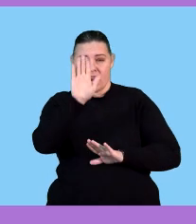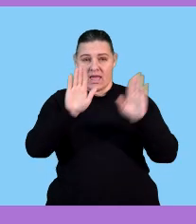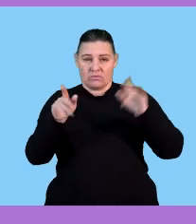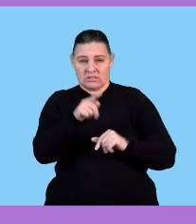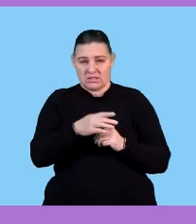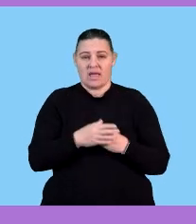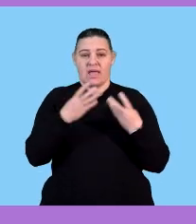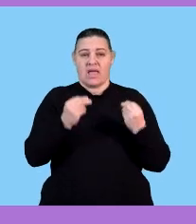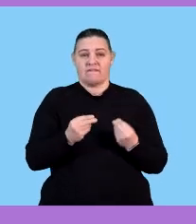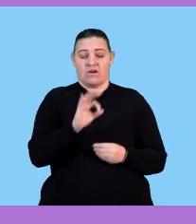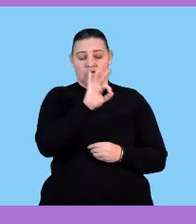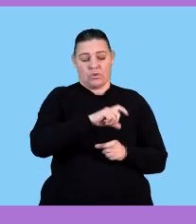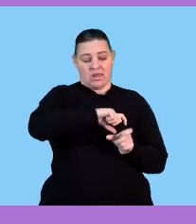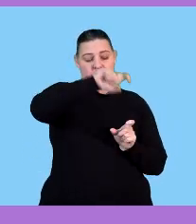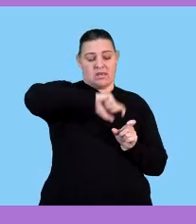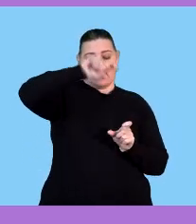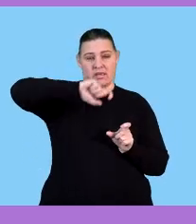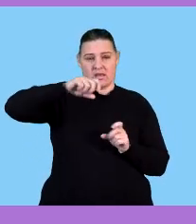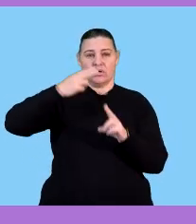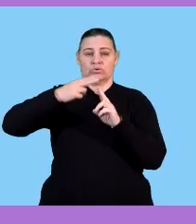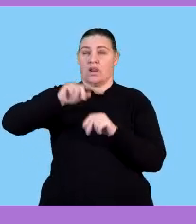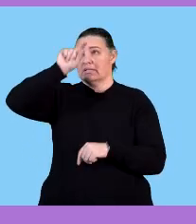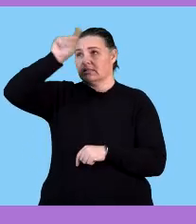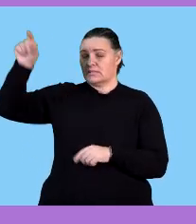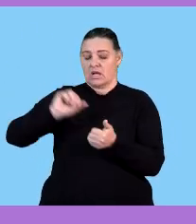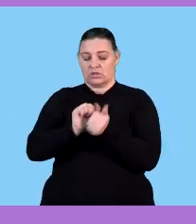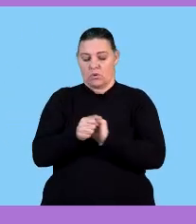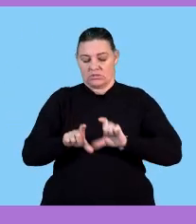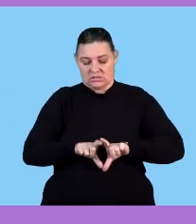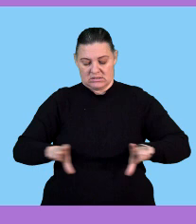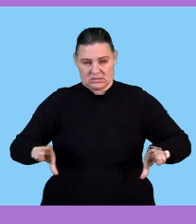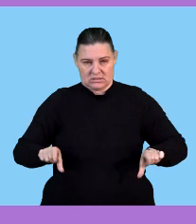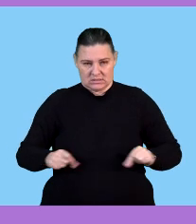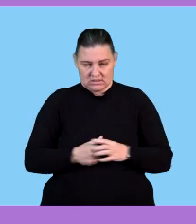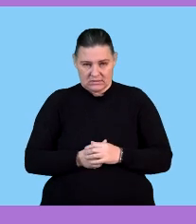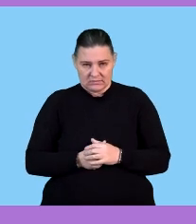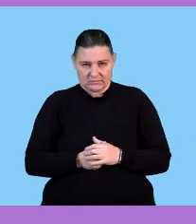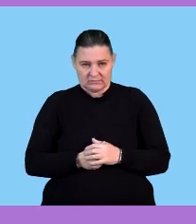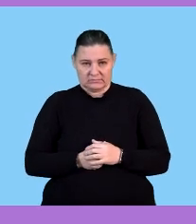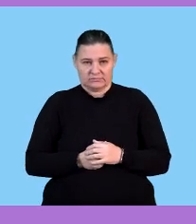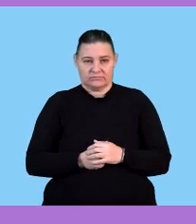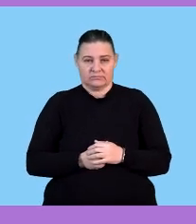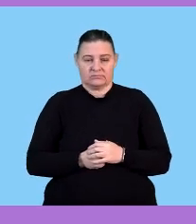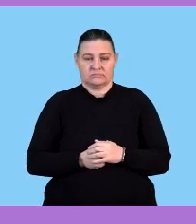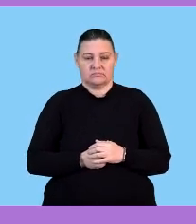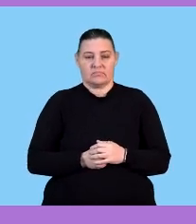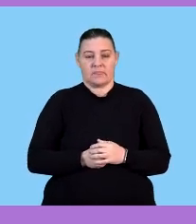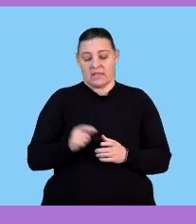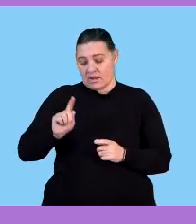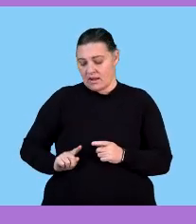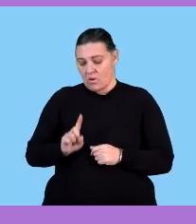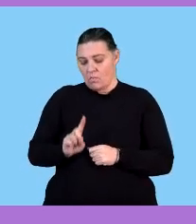this layout, I've got 3 classrooms, I've got toilets at the top, I've got a sports field, and yet at the bottom, we've